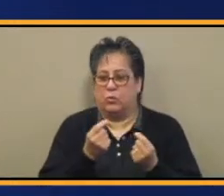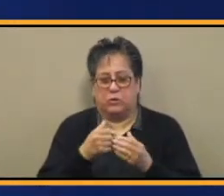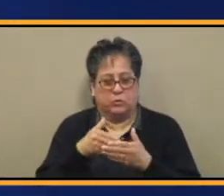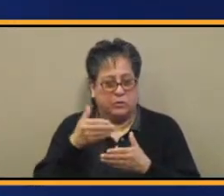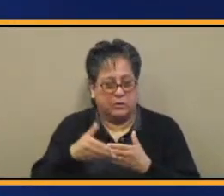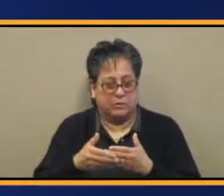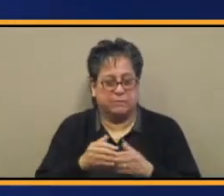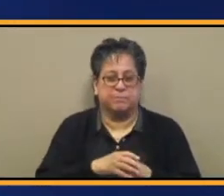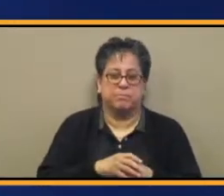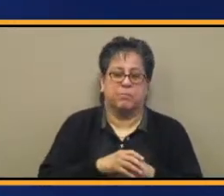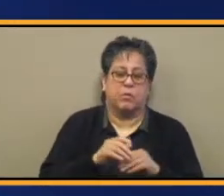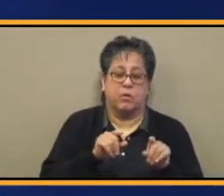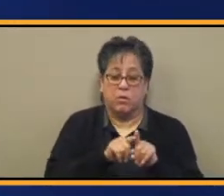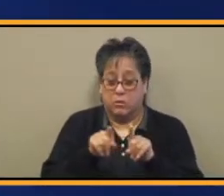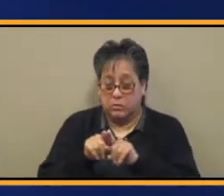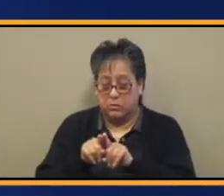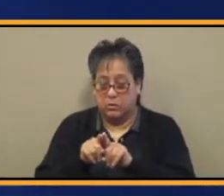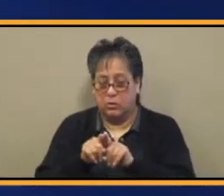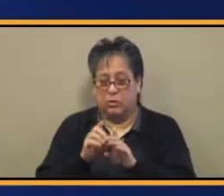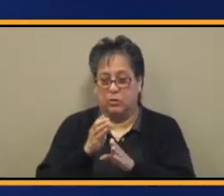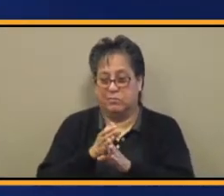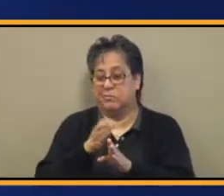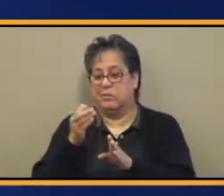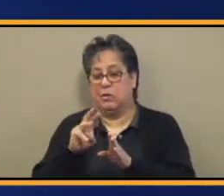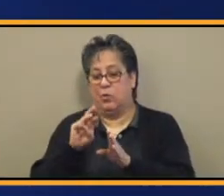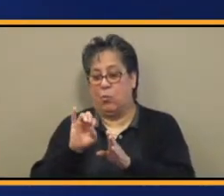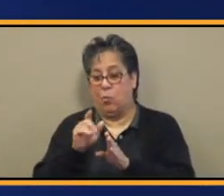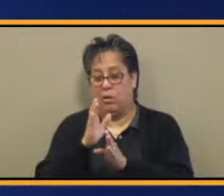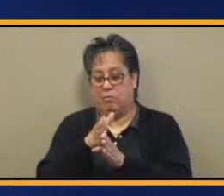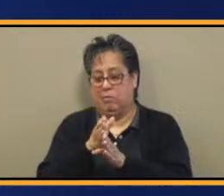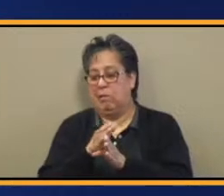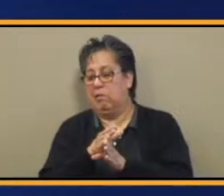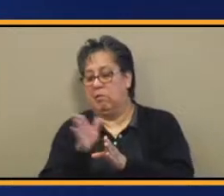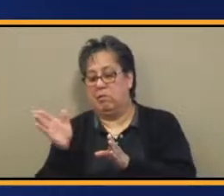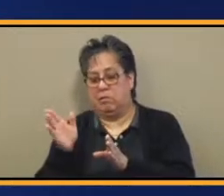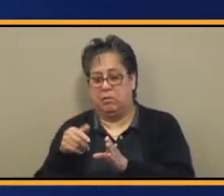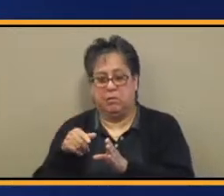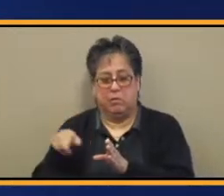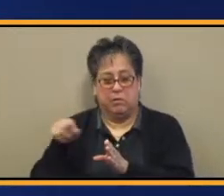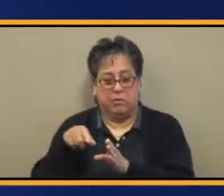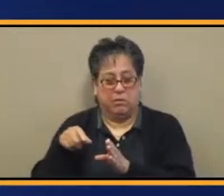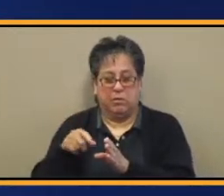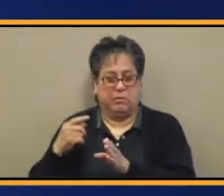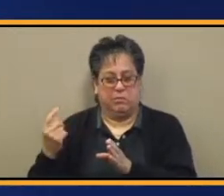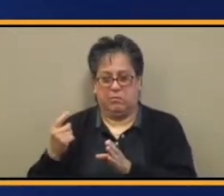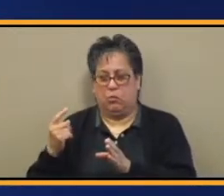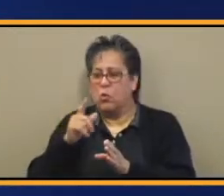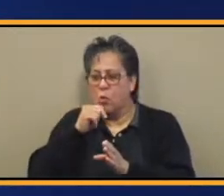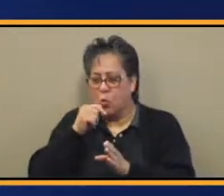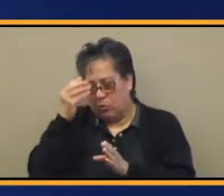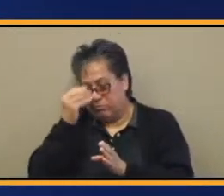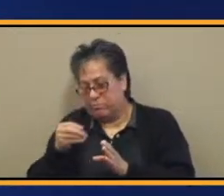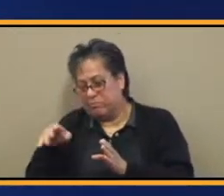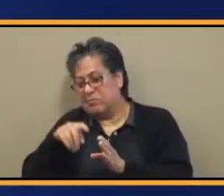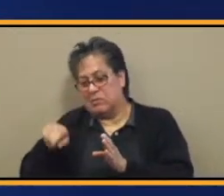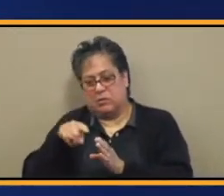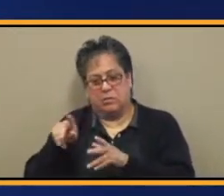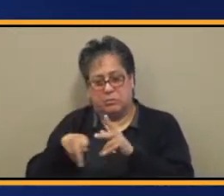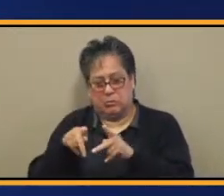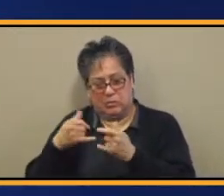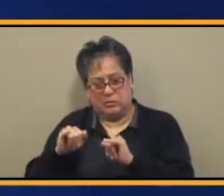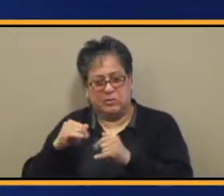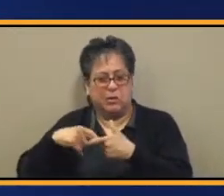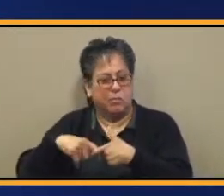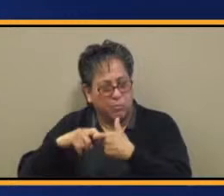On the other side of the wall, you know, is there anybody, you know, actively letting them know that everything is still on